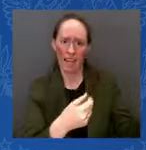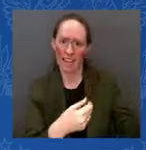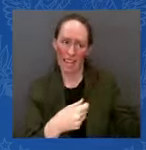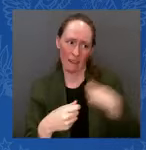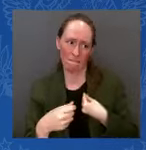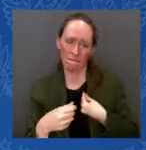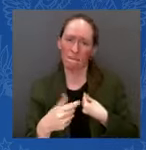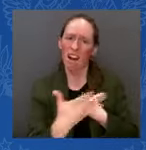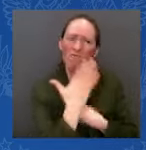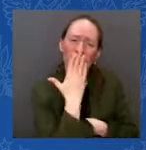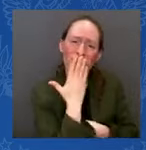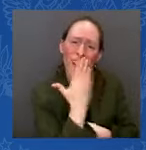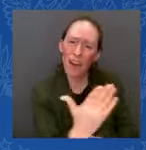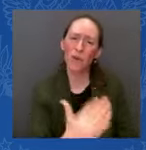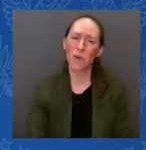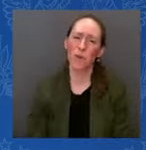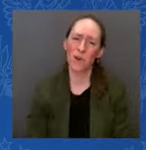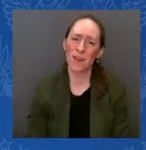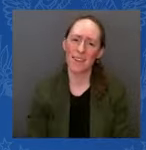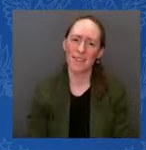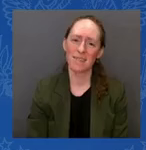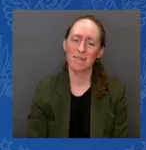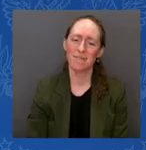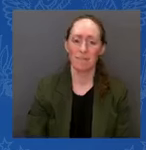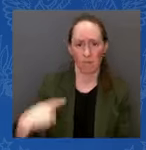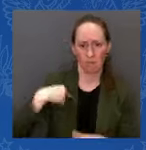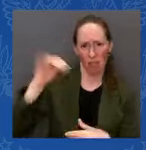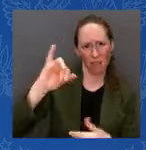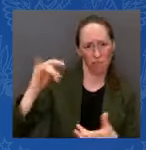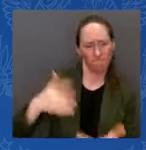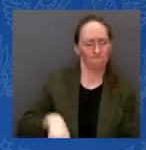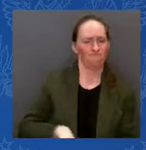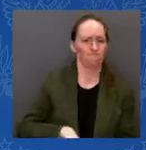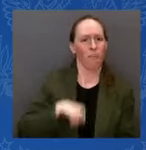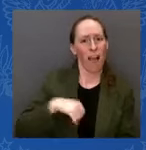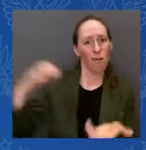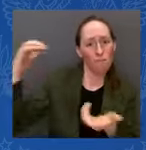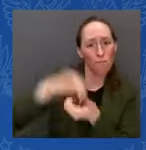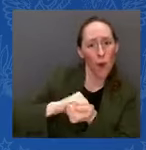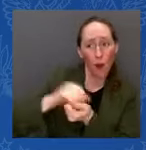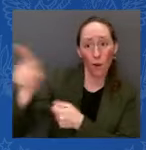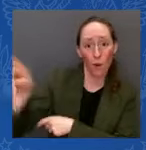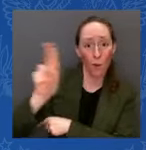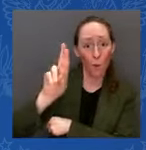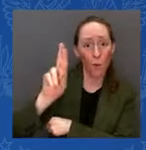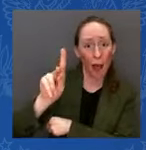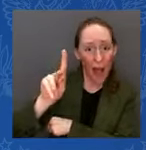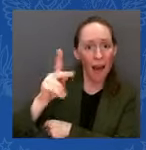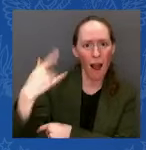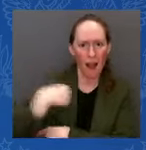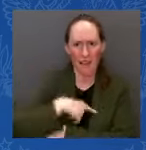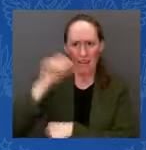to construct the next generation submarine to be called SSN AUKUS, a